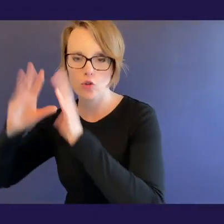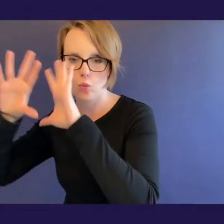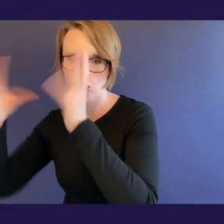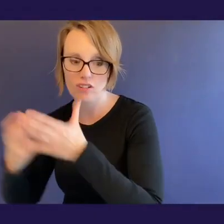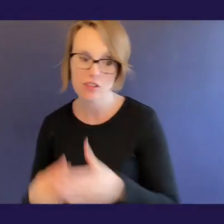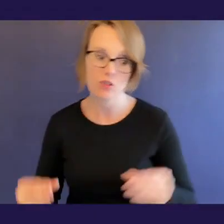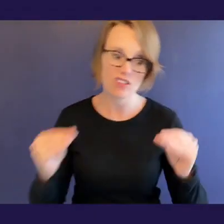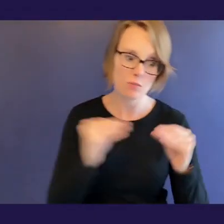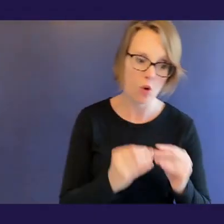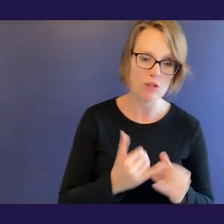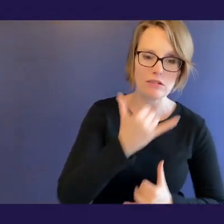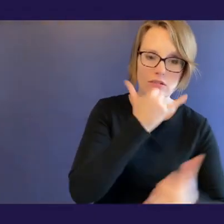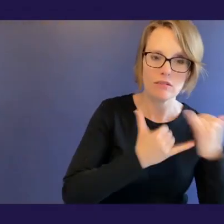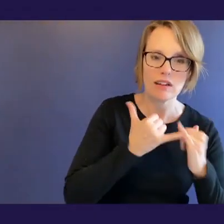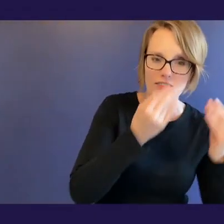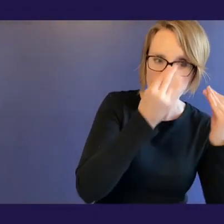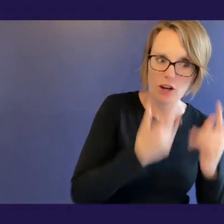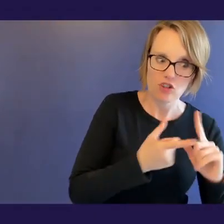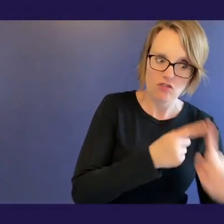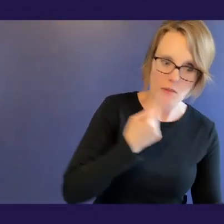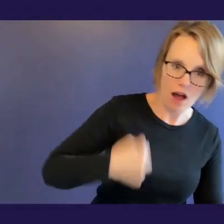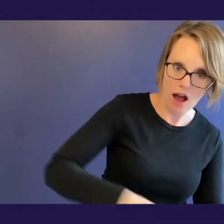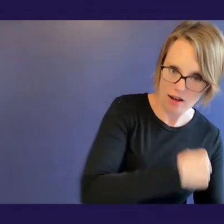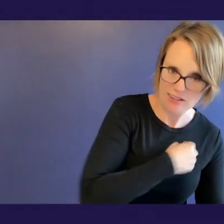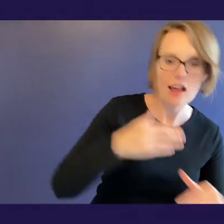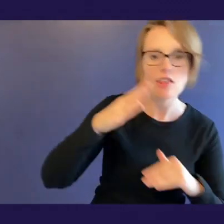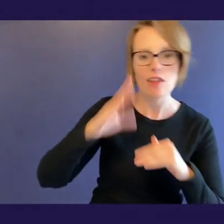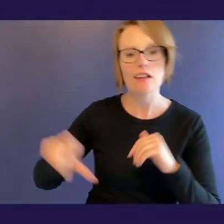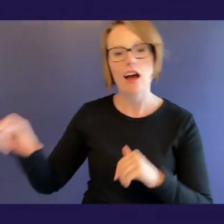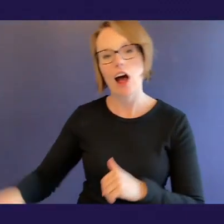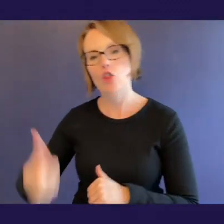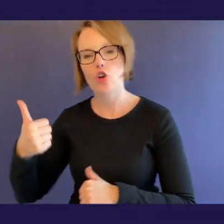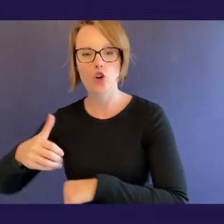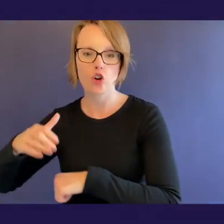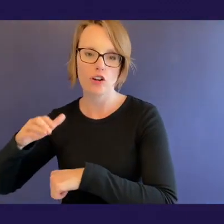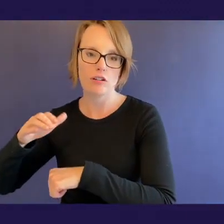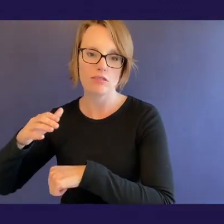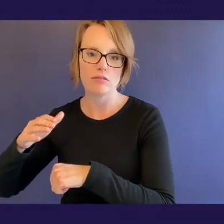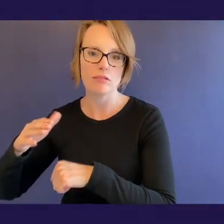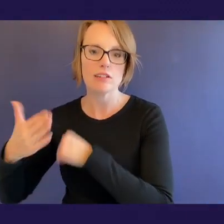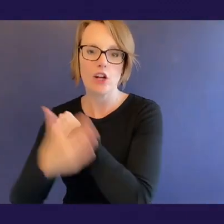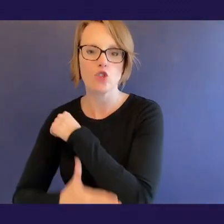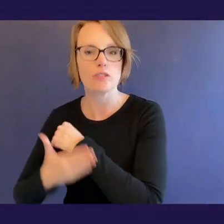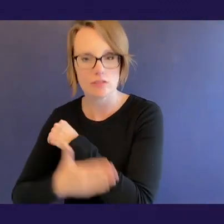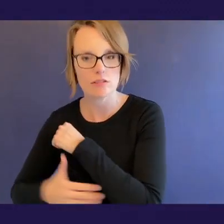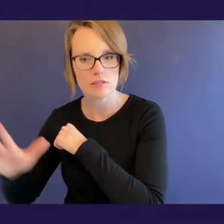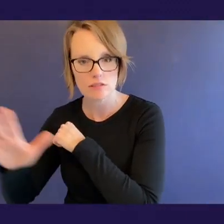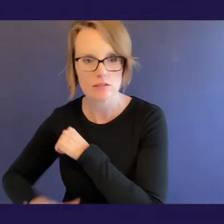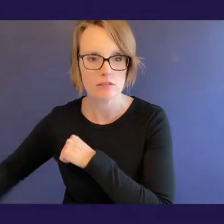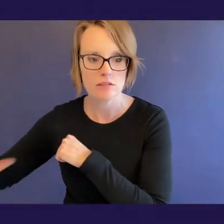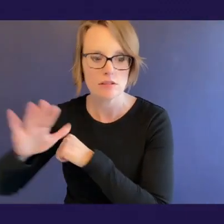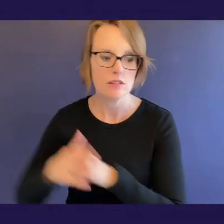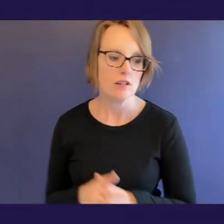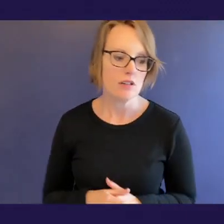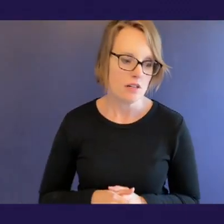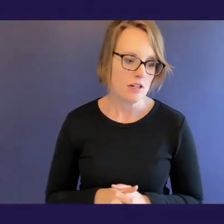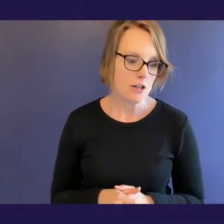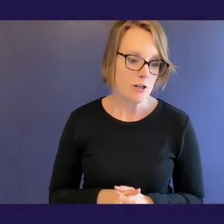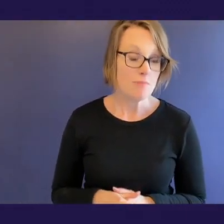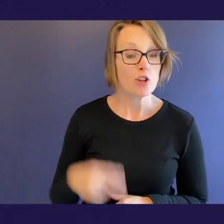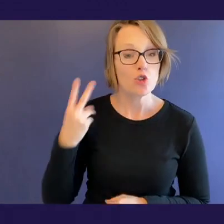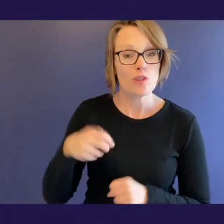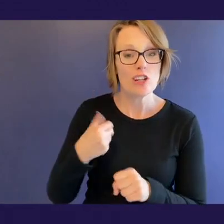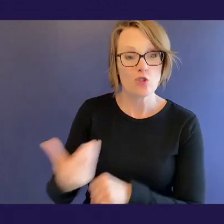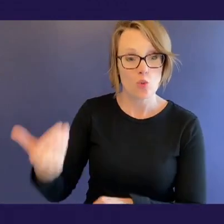now spreading what I would call disinformation every single day. 2 years ago, we were kicked out of a